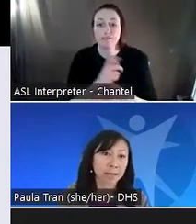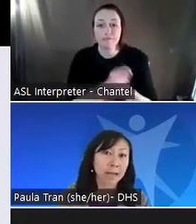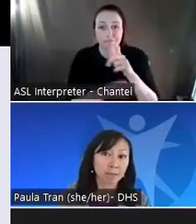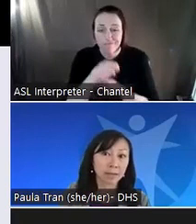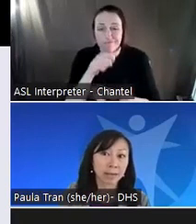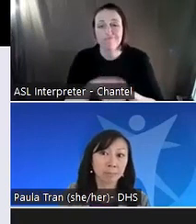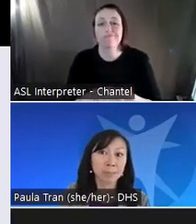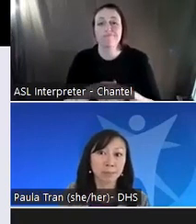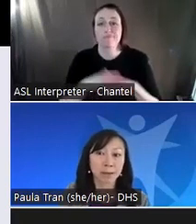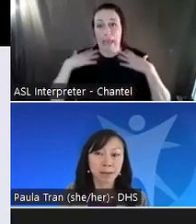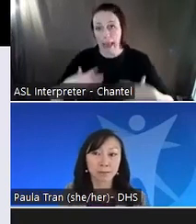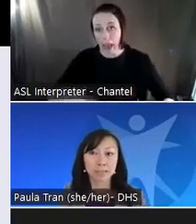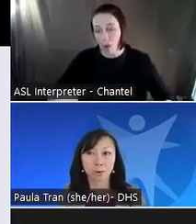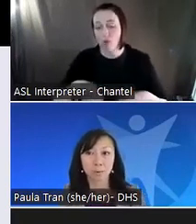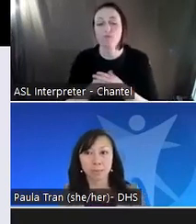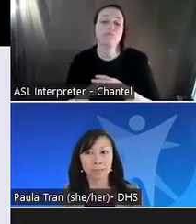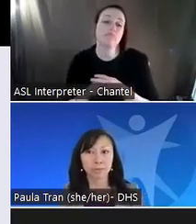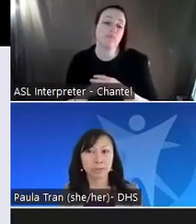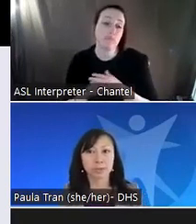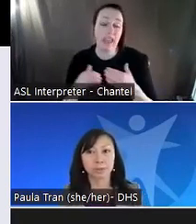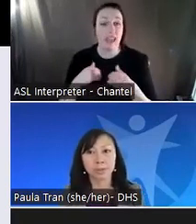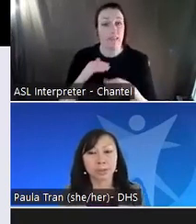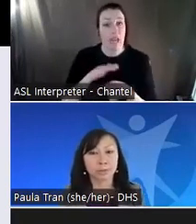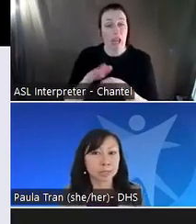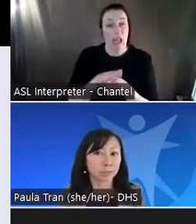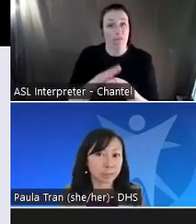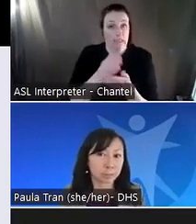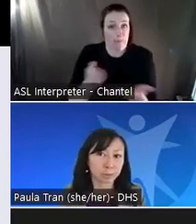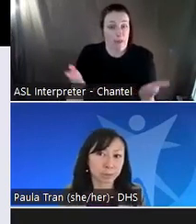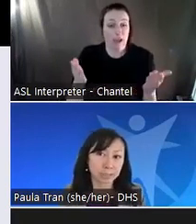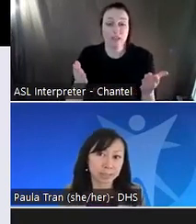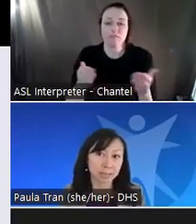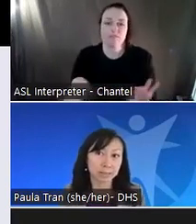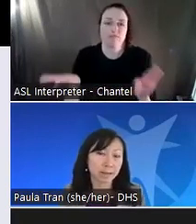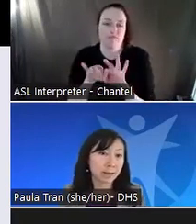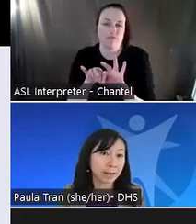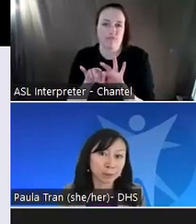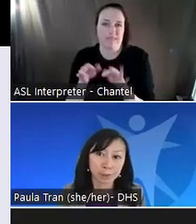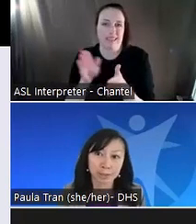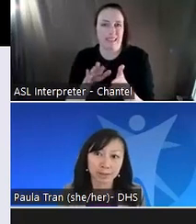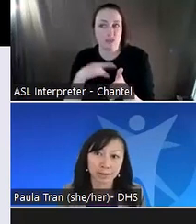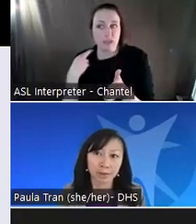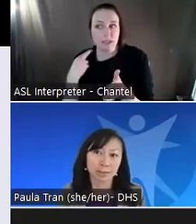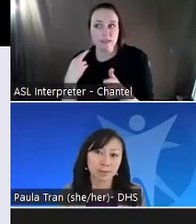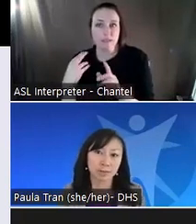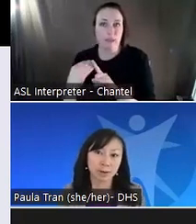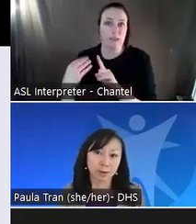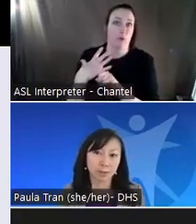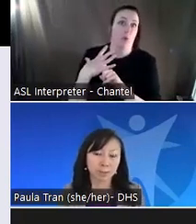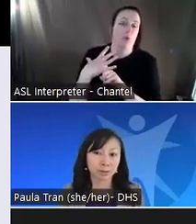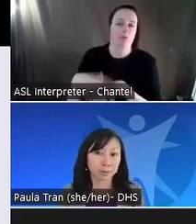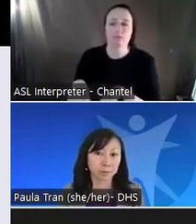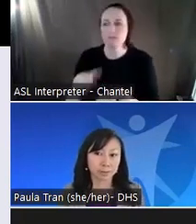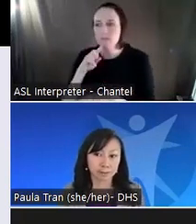gowns. Having an ample supply of this equipment is critical to reducing the risk of exposure to disease and ensuring the health and safety of